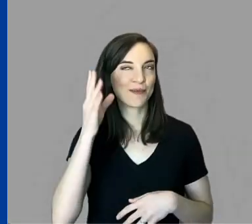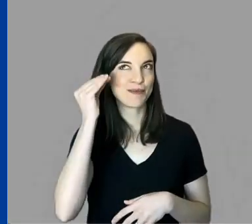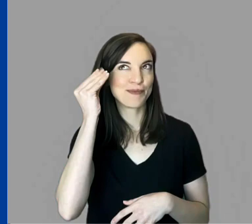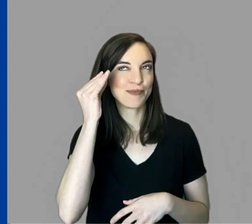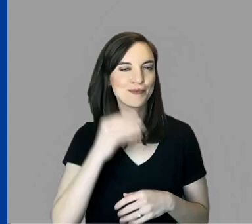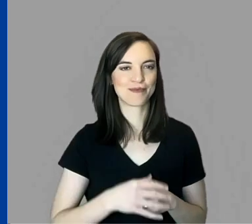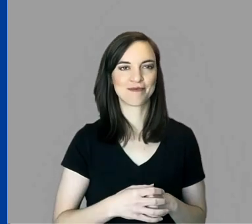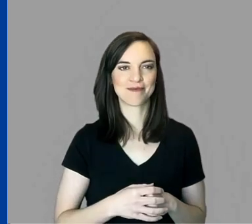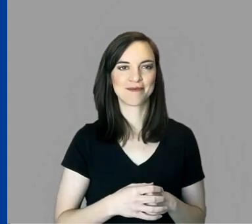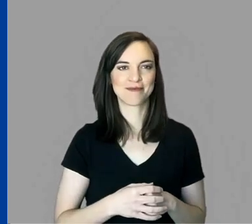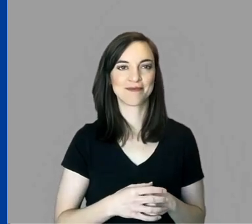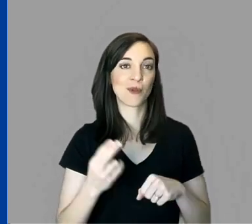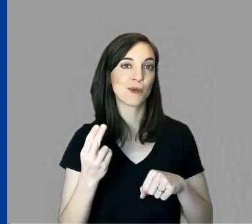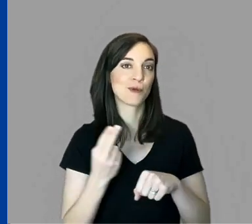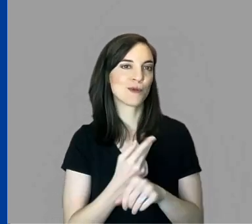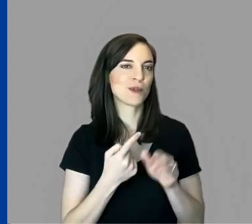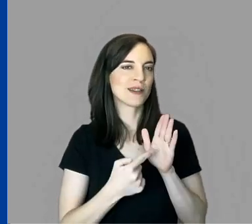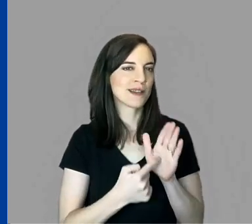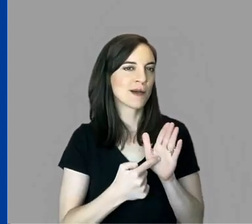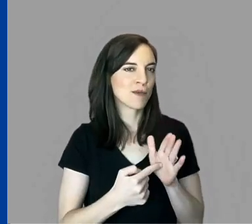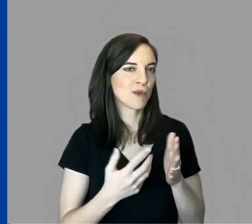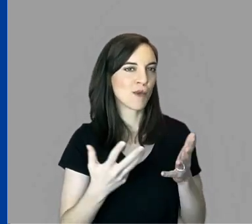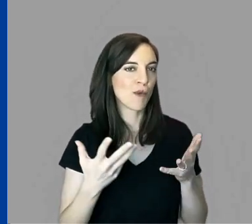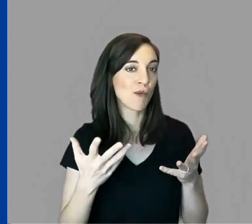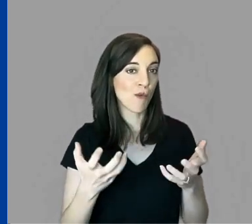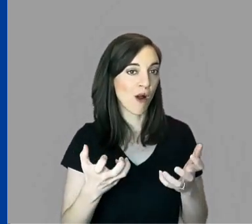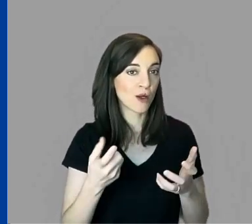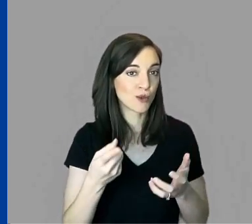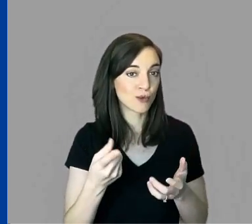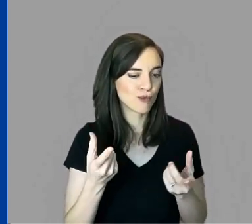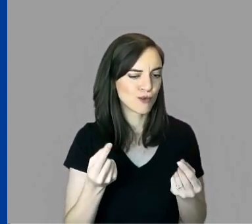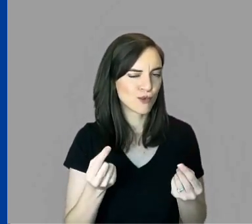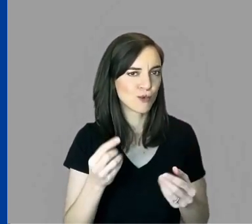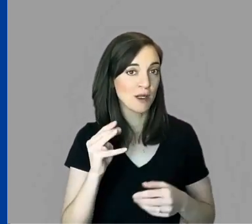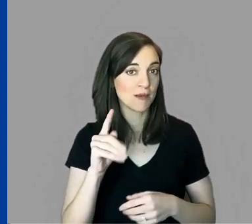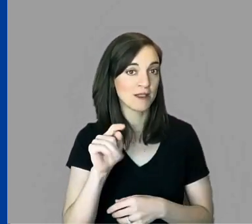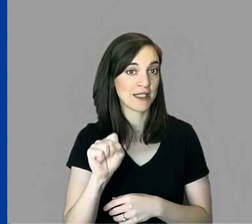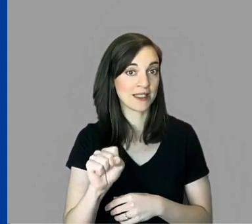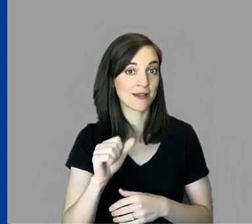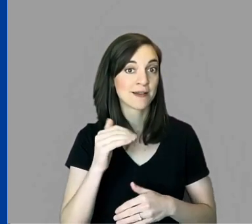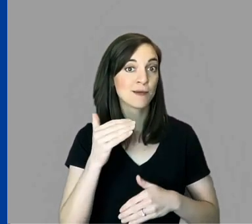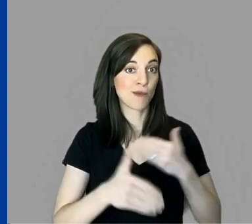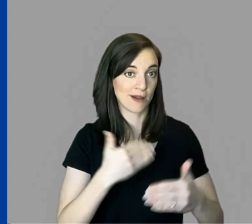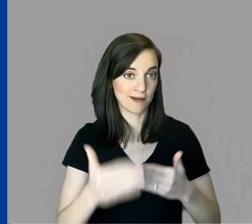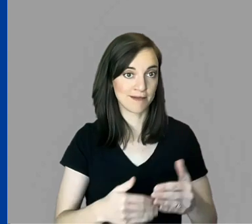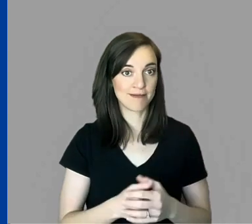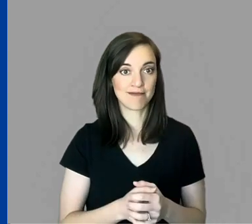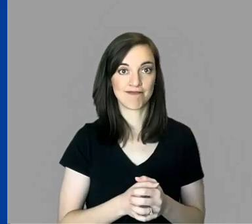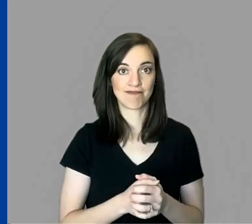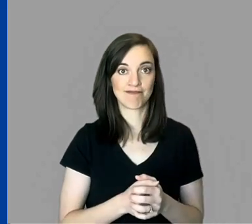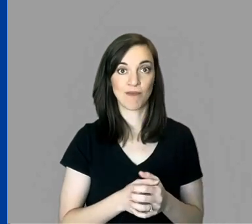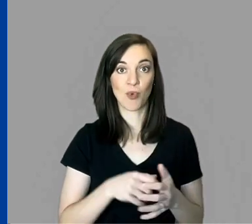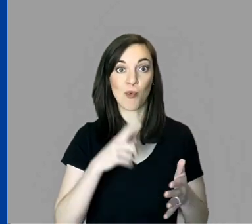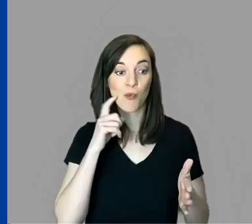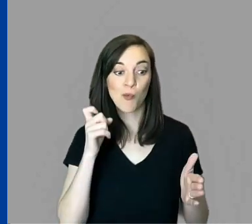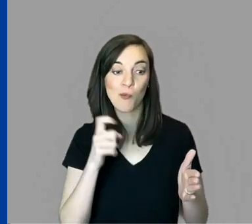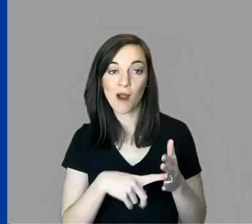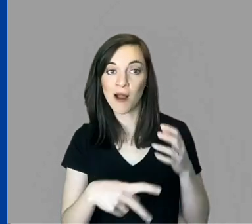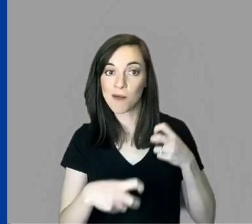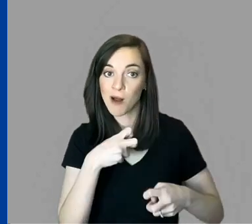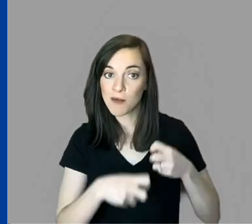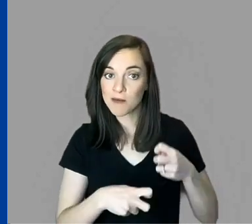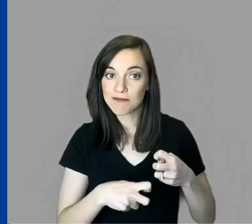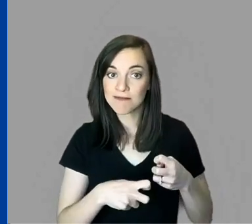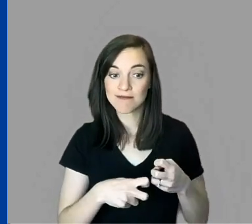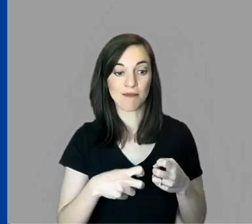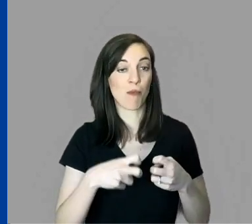We will leave you with this point to ponder. Using a case study, we want you to follow the steps in the MTSS process to